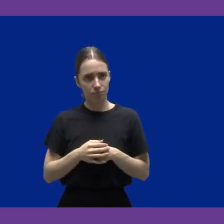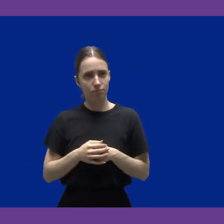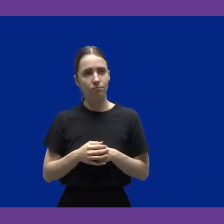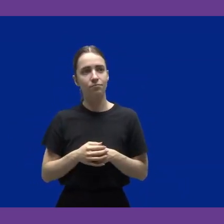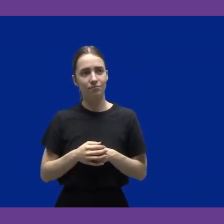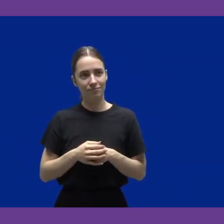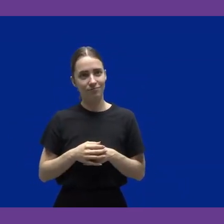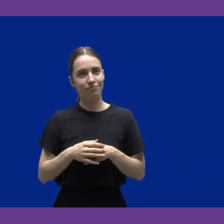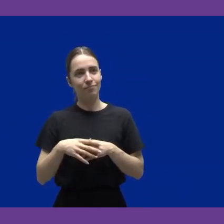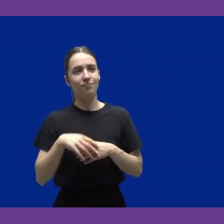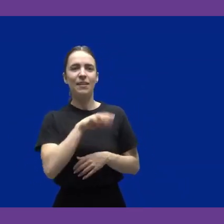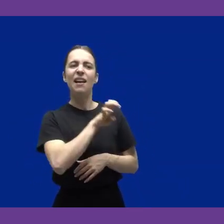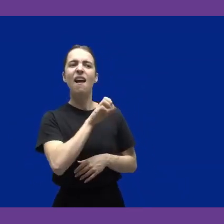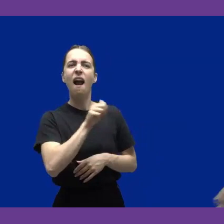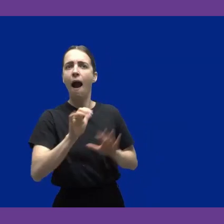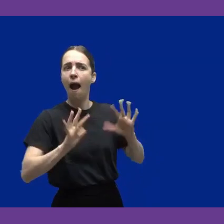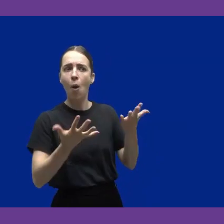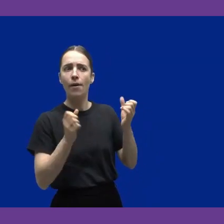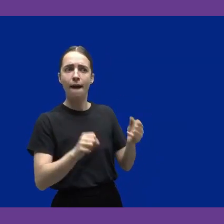the role of the standards.